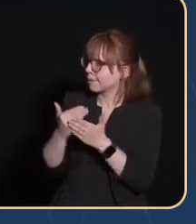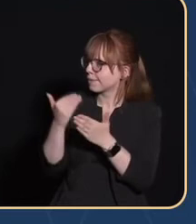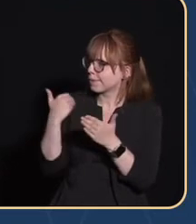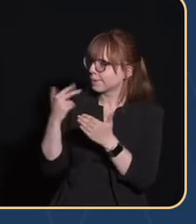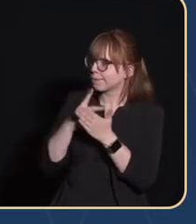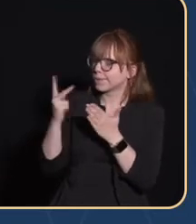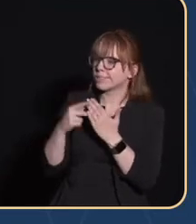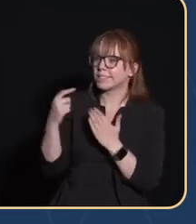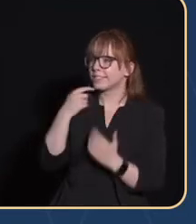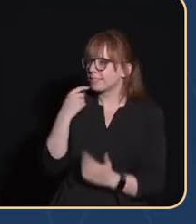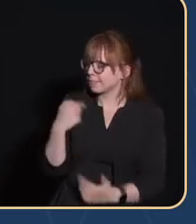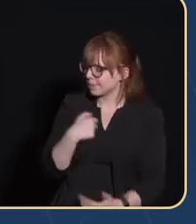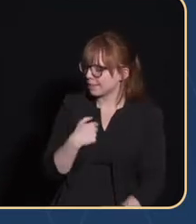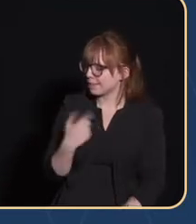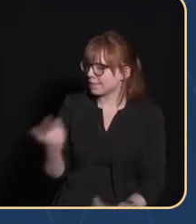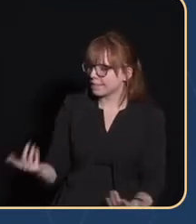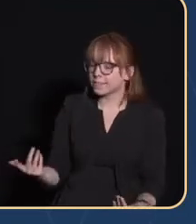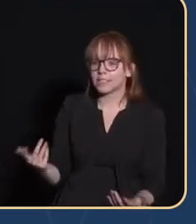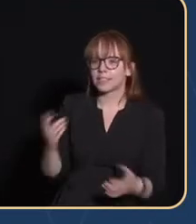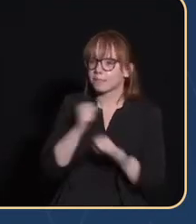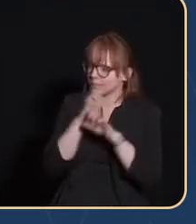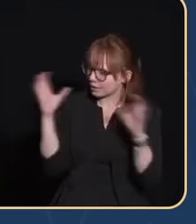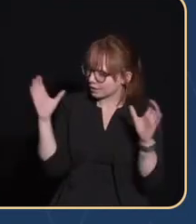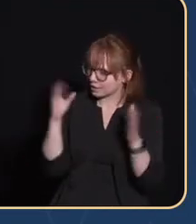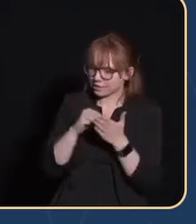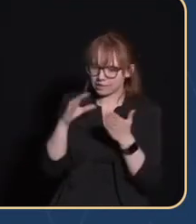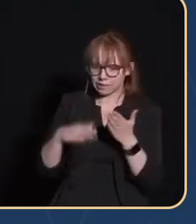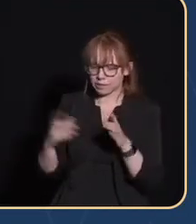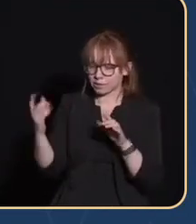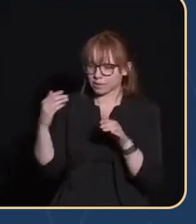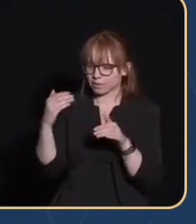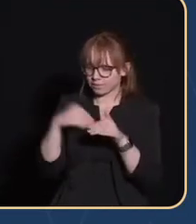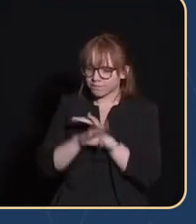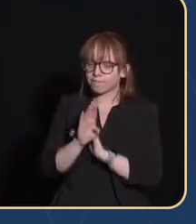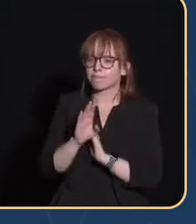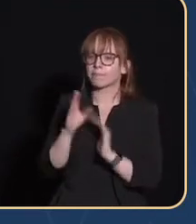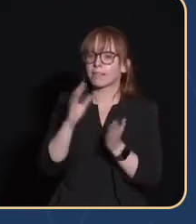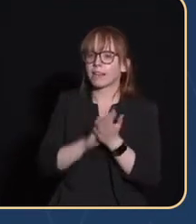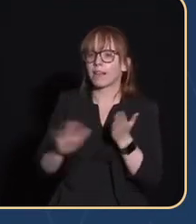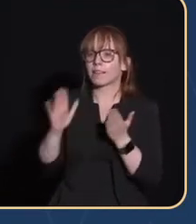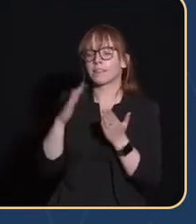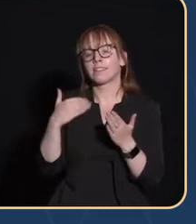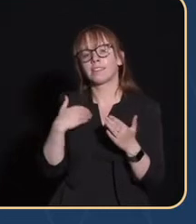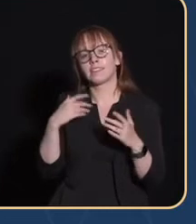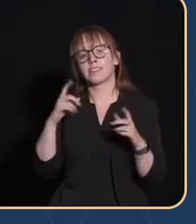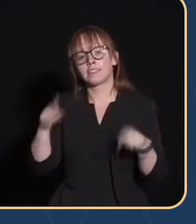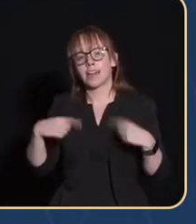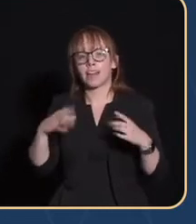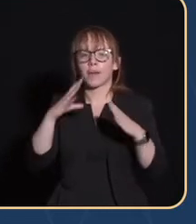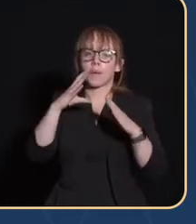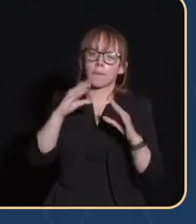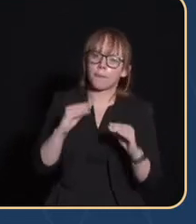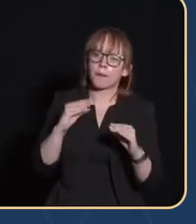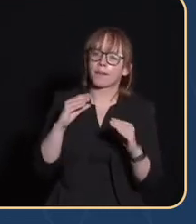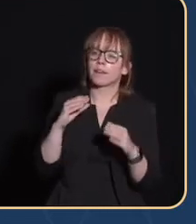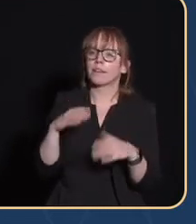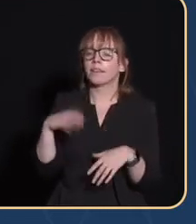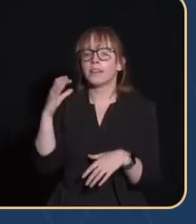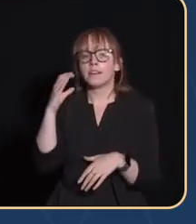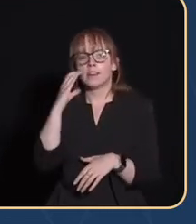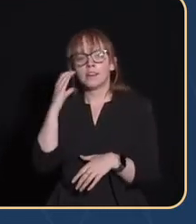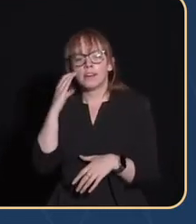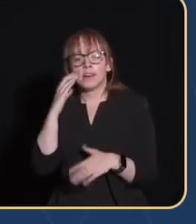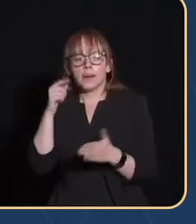and he said, Glenn, just think of this. These students come in and they have a flat tire, or their cell phone bill is too